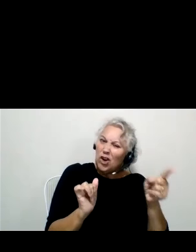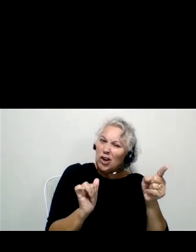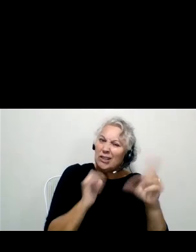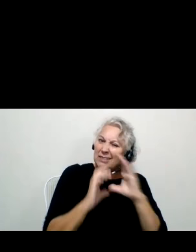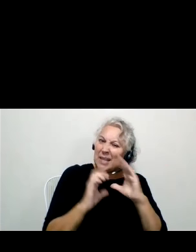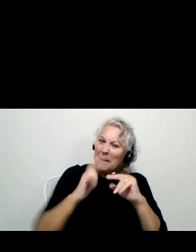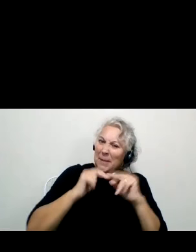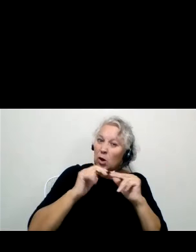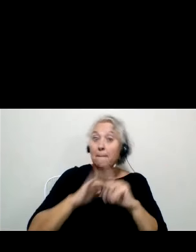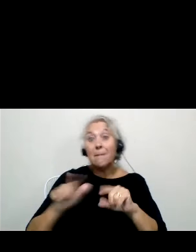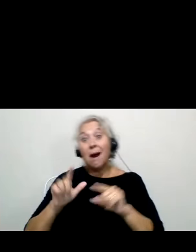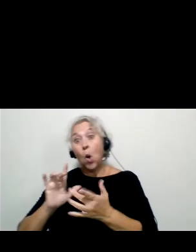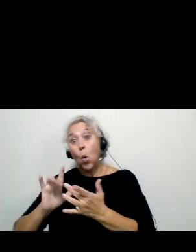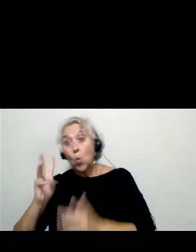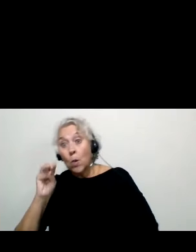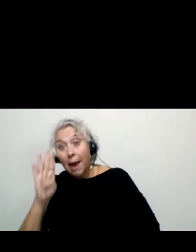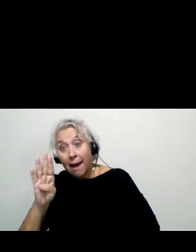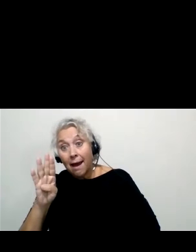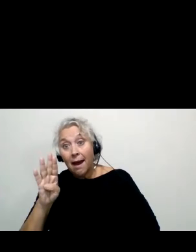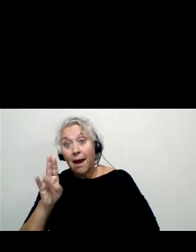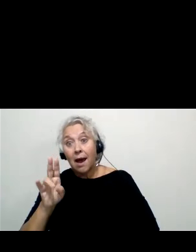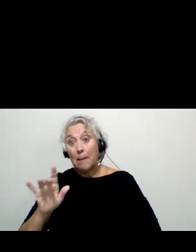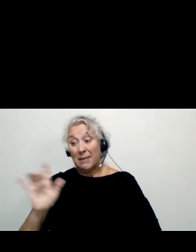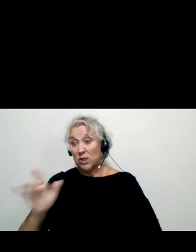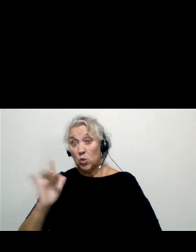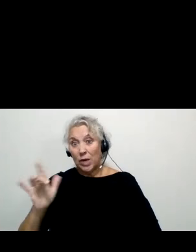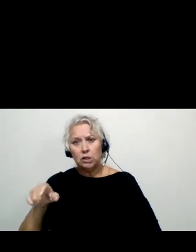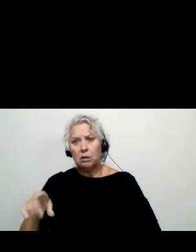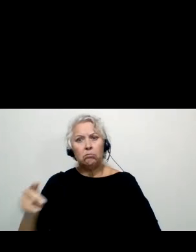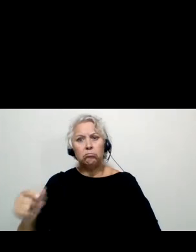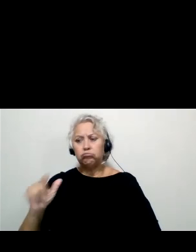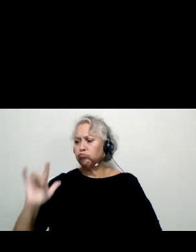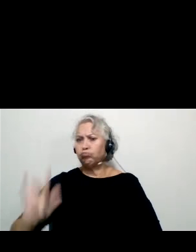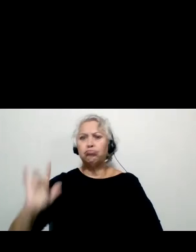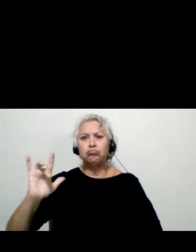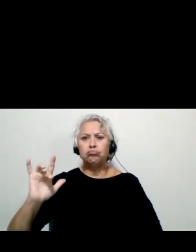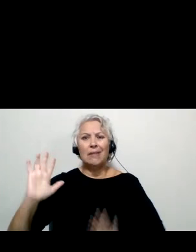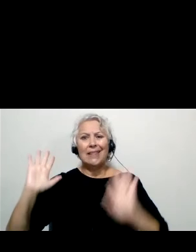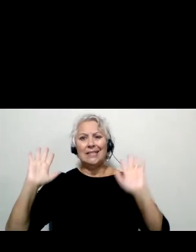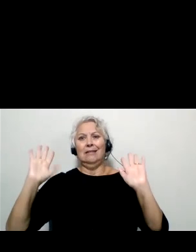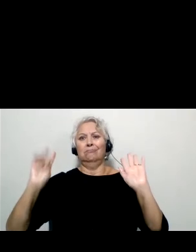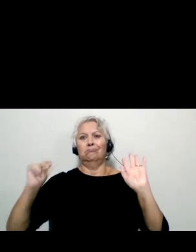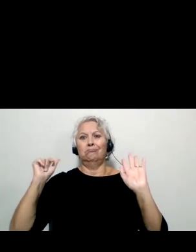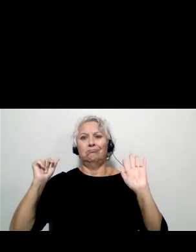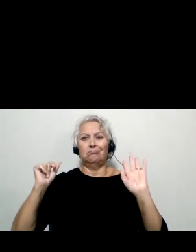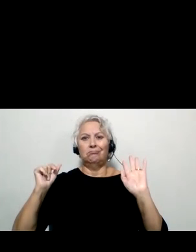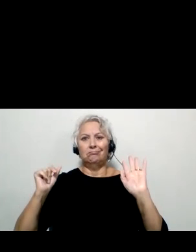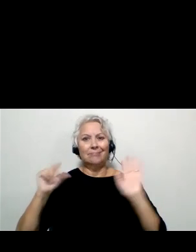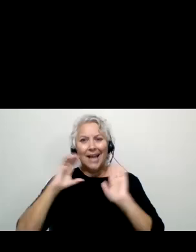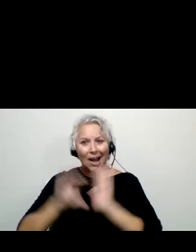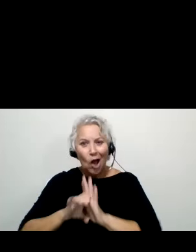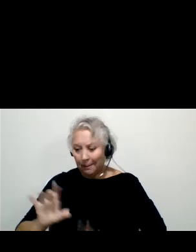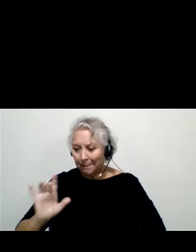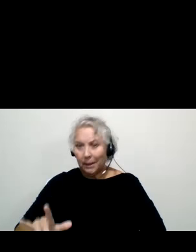on the web. If you want to switch plates, all you have to do is hit a different icon on the screen and